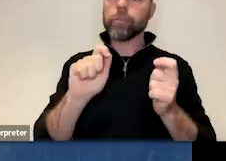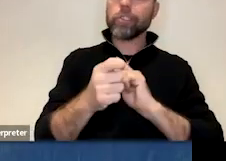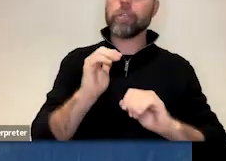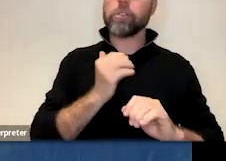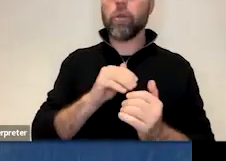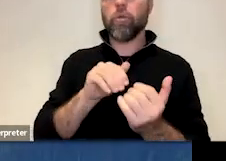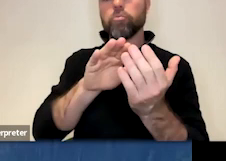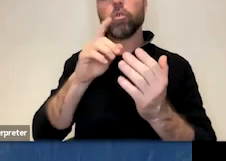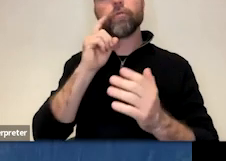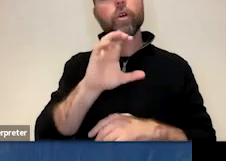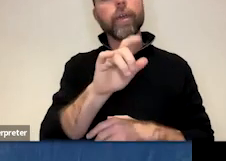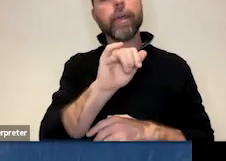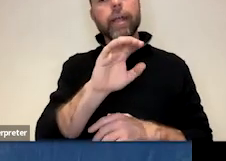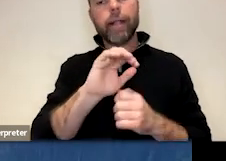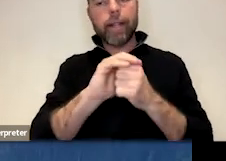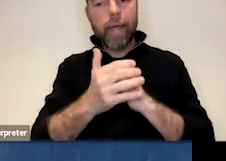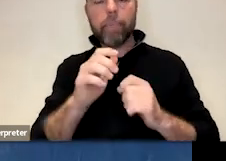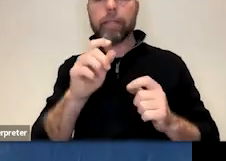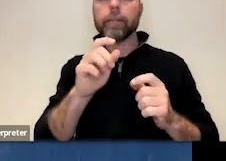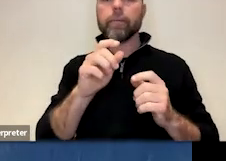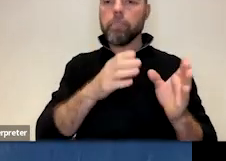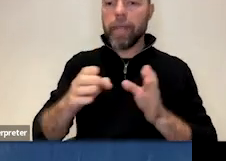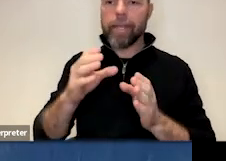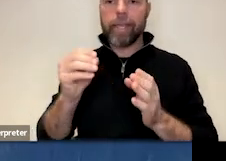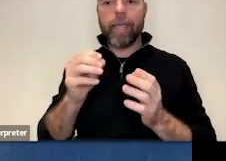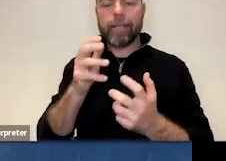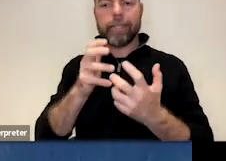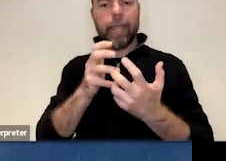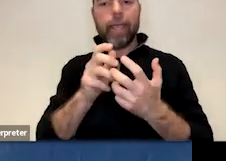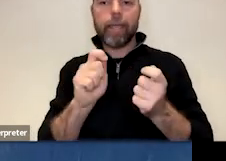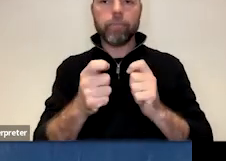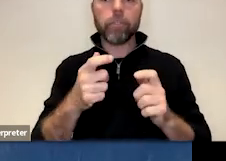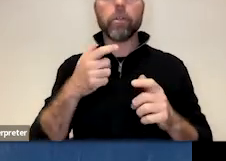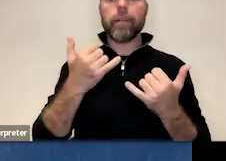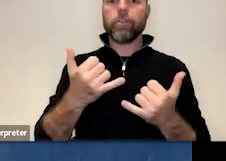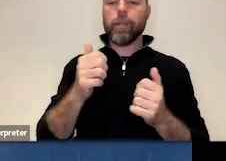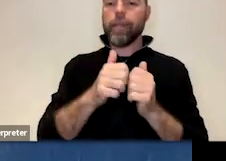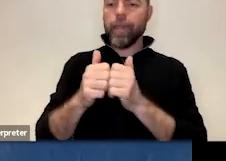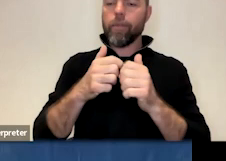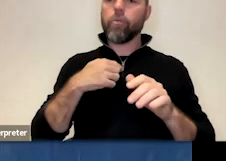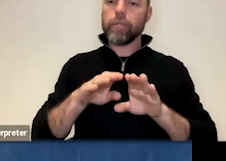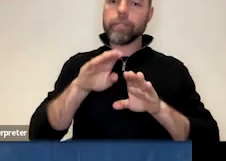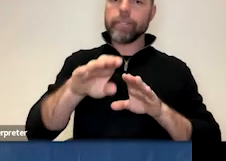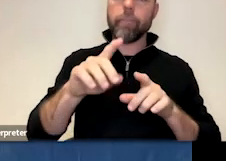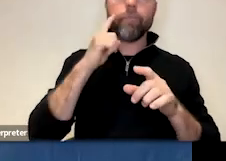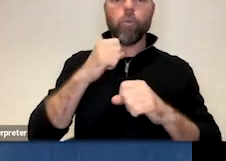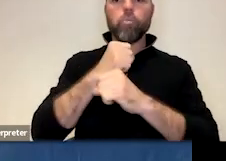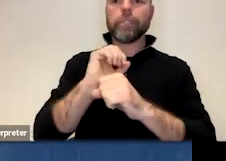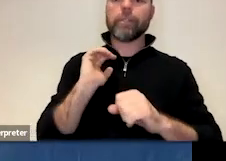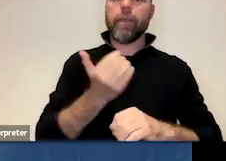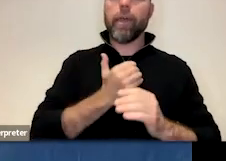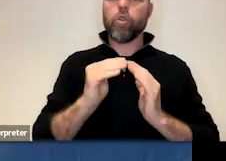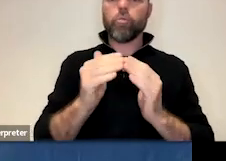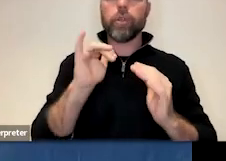climate planning and adaptation. Together, we are taking a significant step forward in safeguarding our communities against the challenges